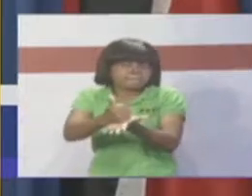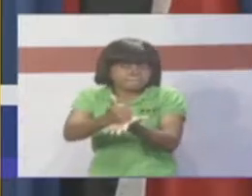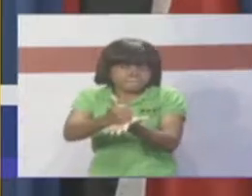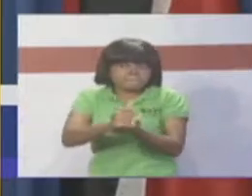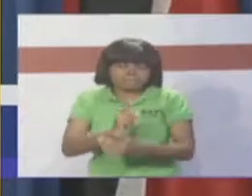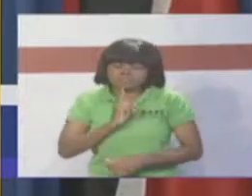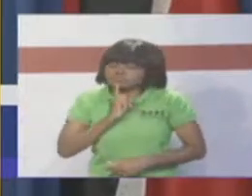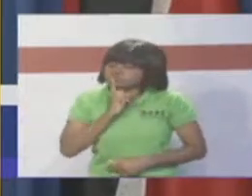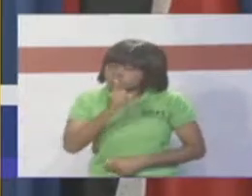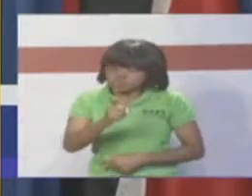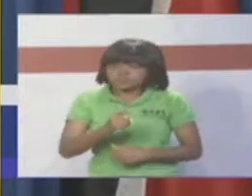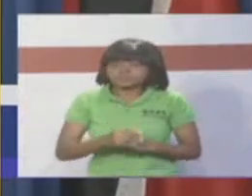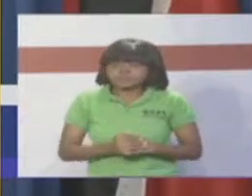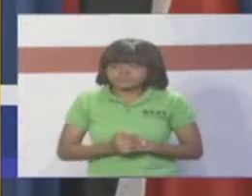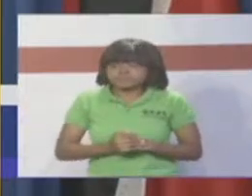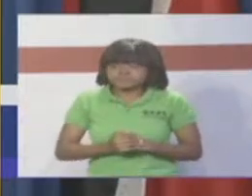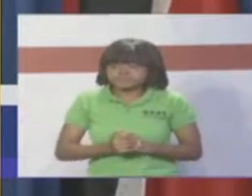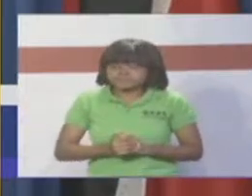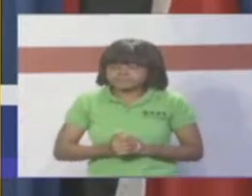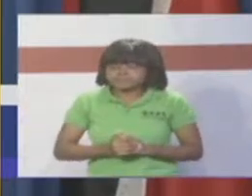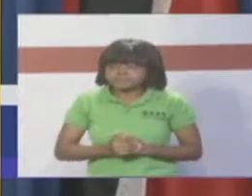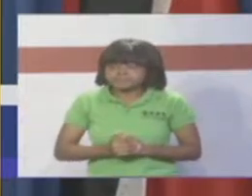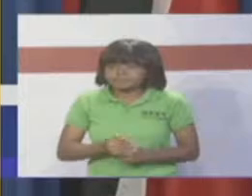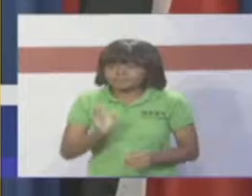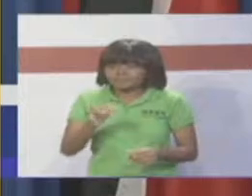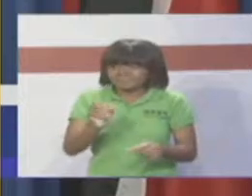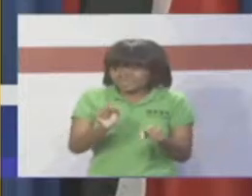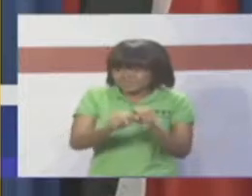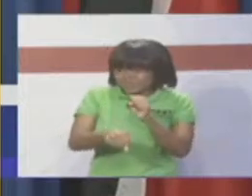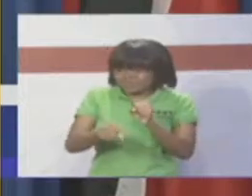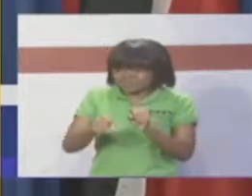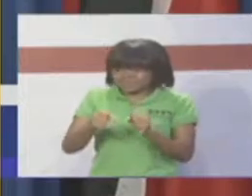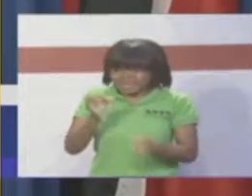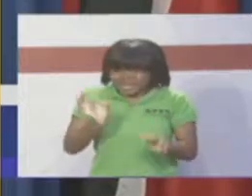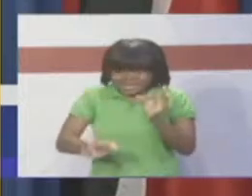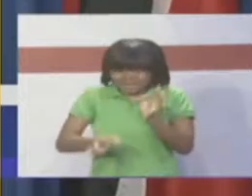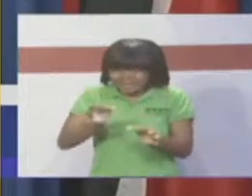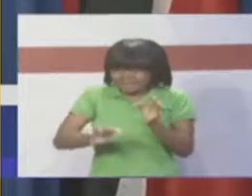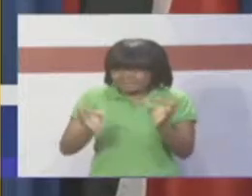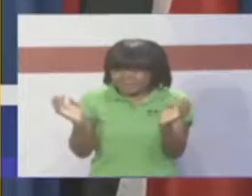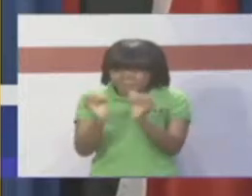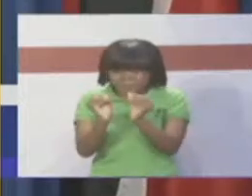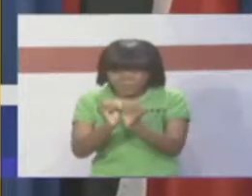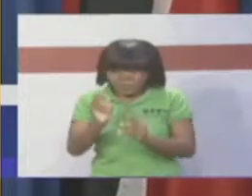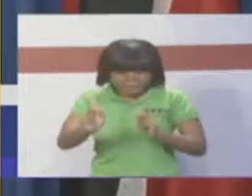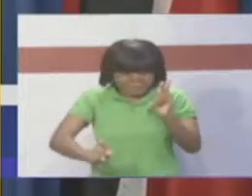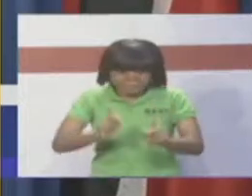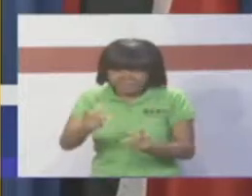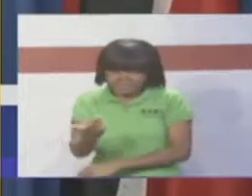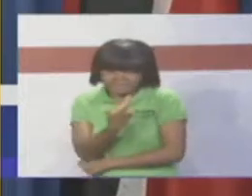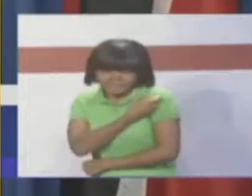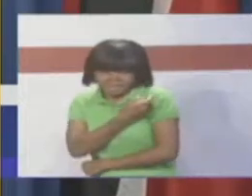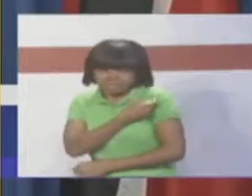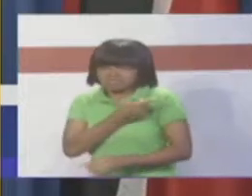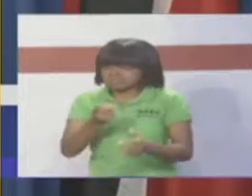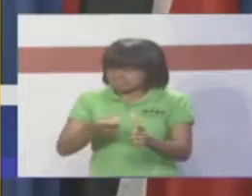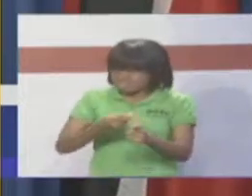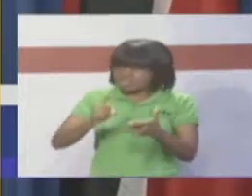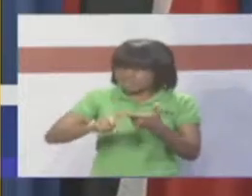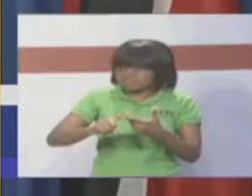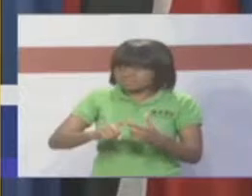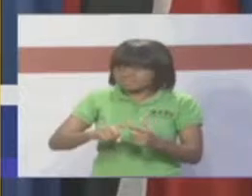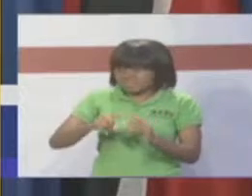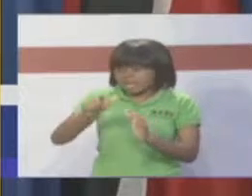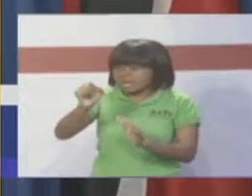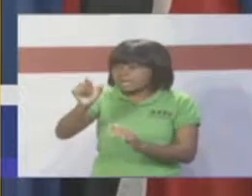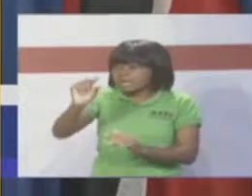of demand for healthcare and clinical interventions by the population's healthcare givers.